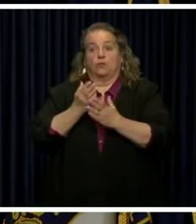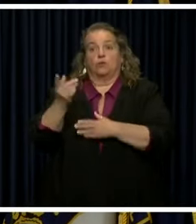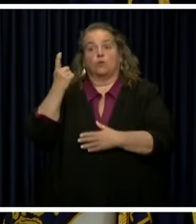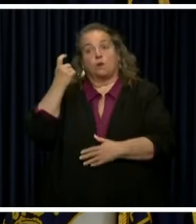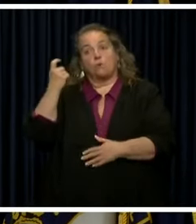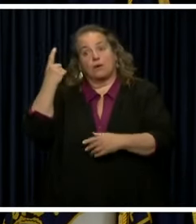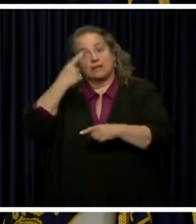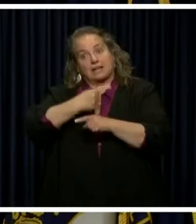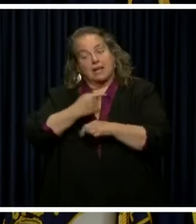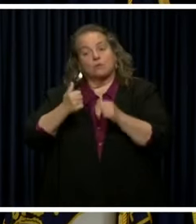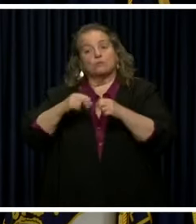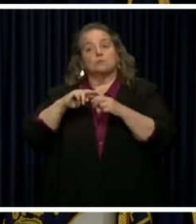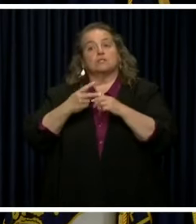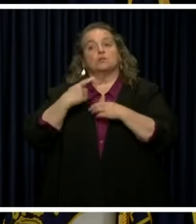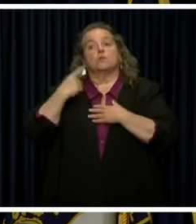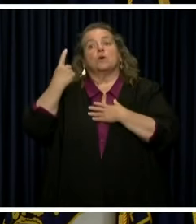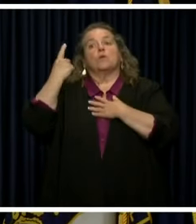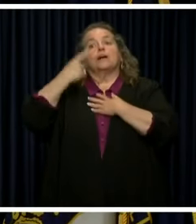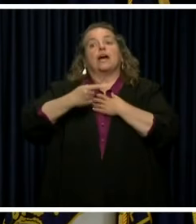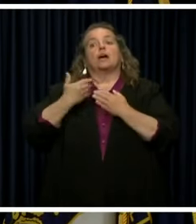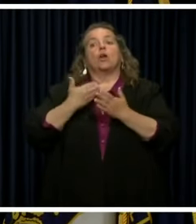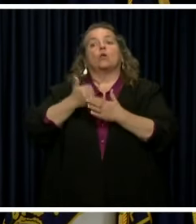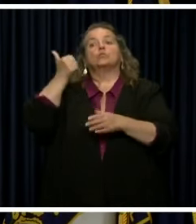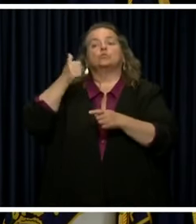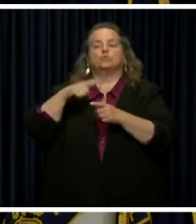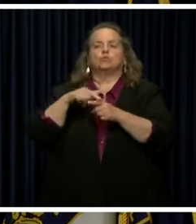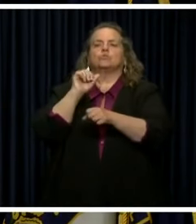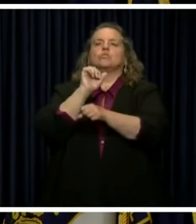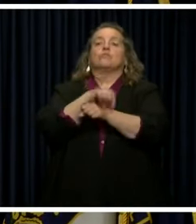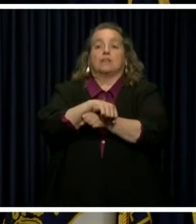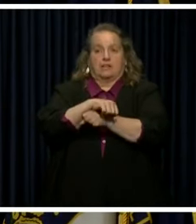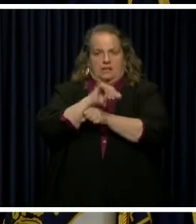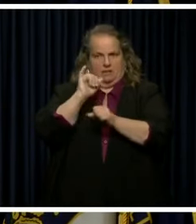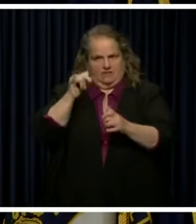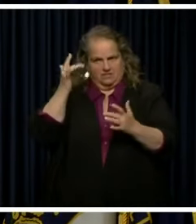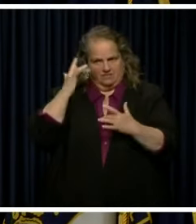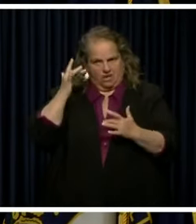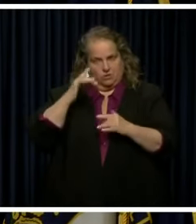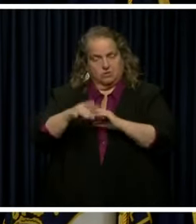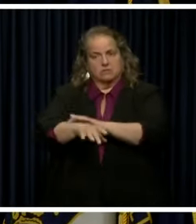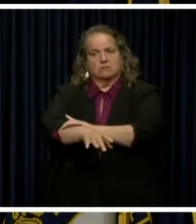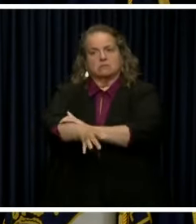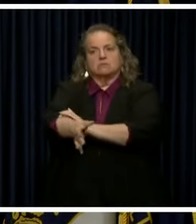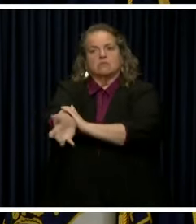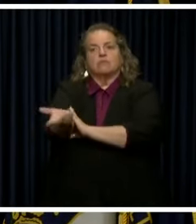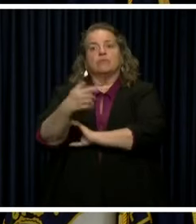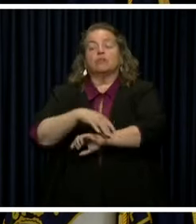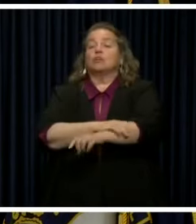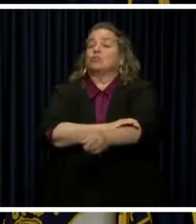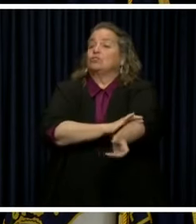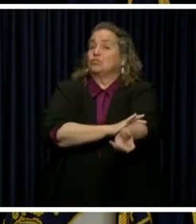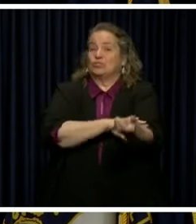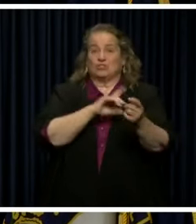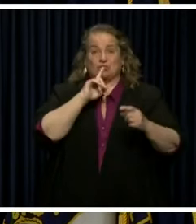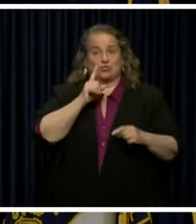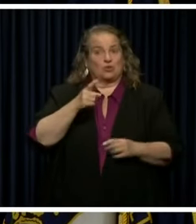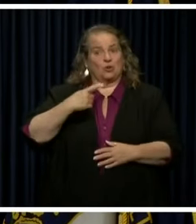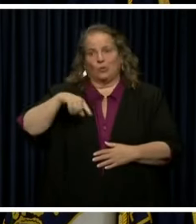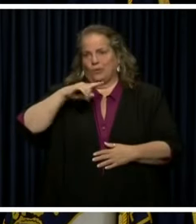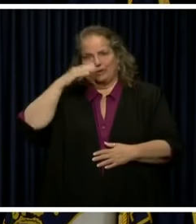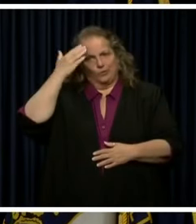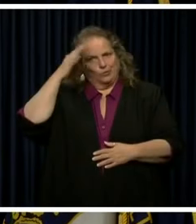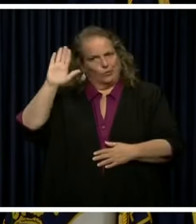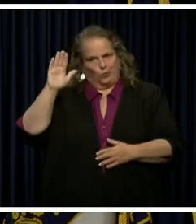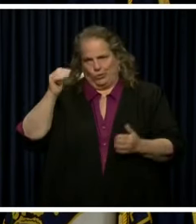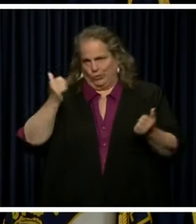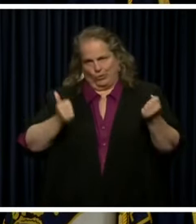which means we are one day closer to defeating this coronavirus. Sure, we don't know the exact day that will